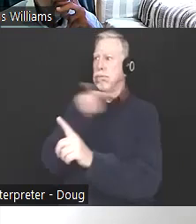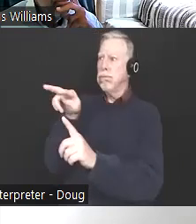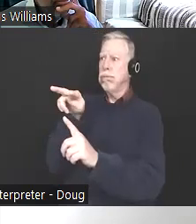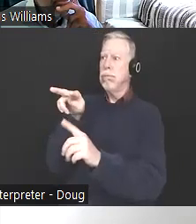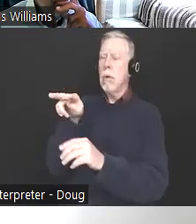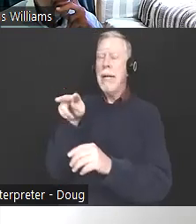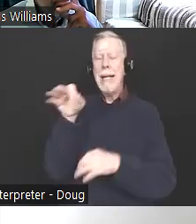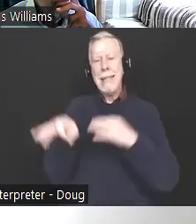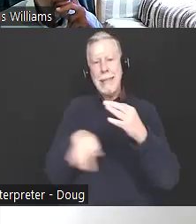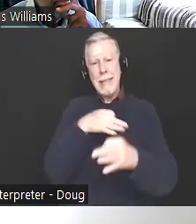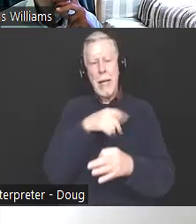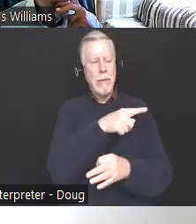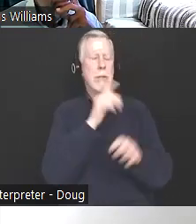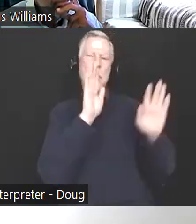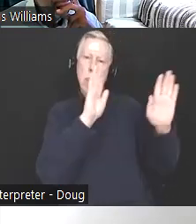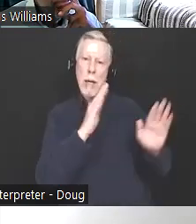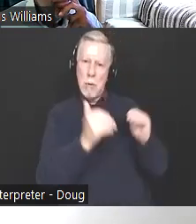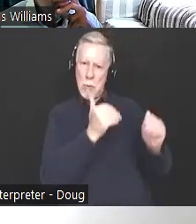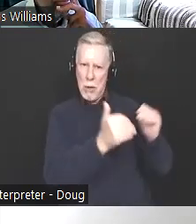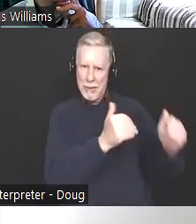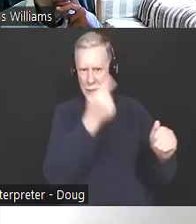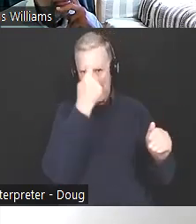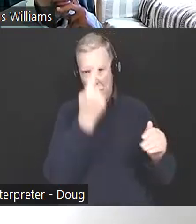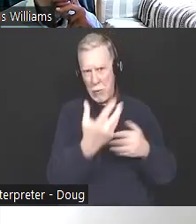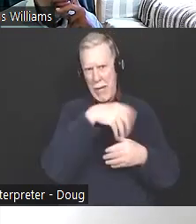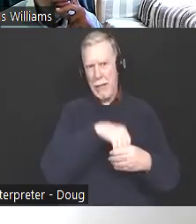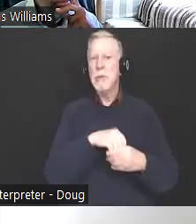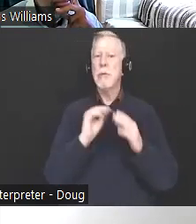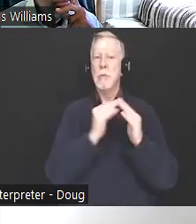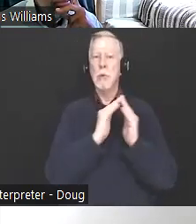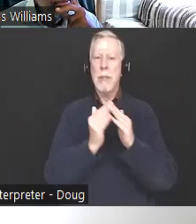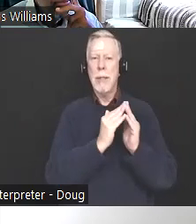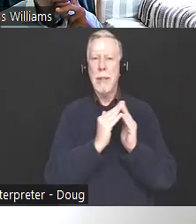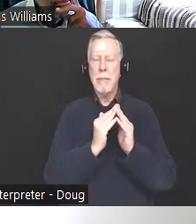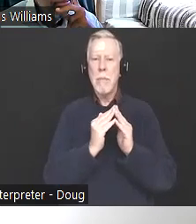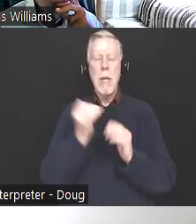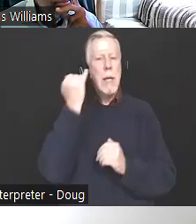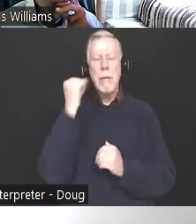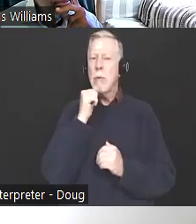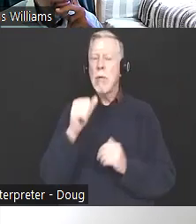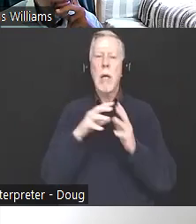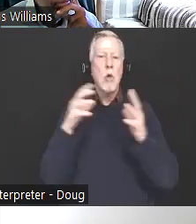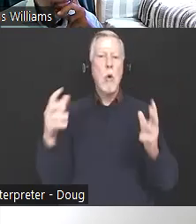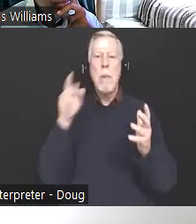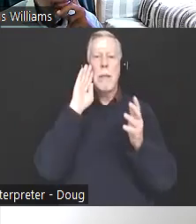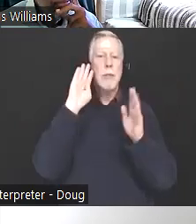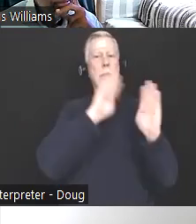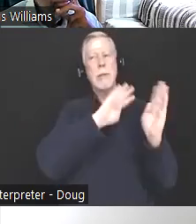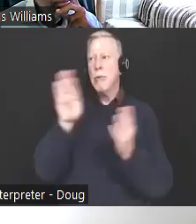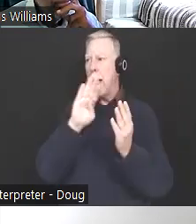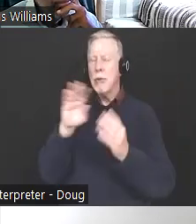the best way to engage the community. And if there wasn't so much distraction and anxiety around